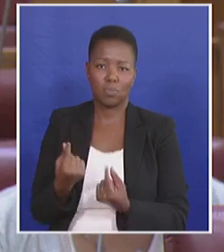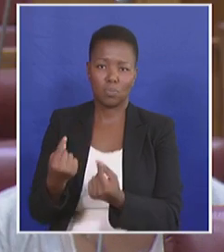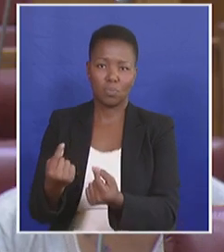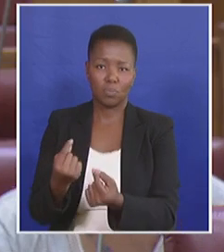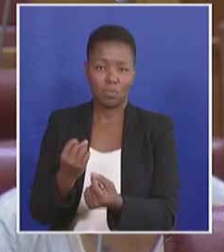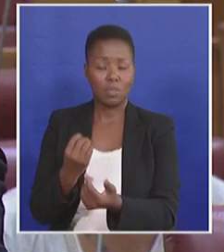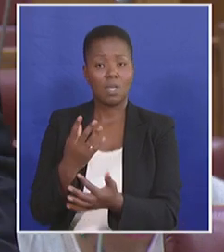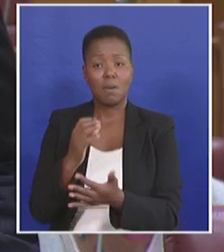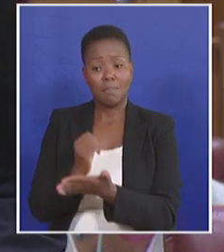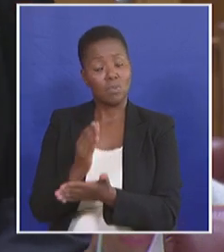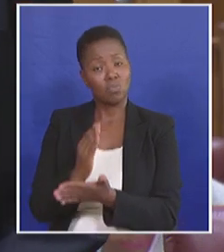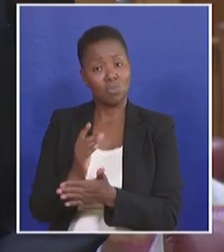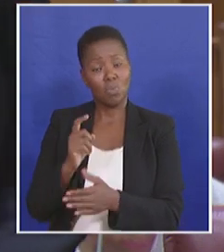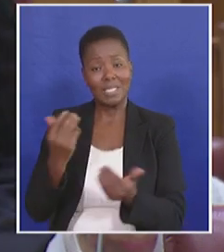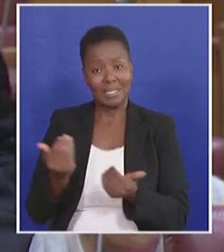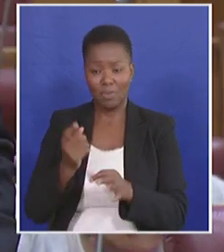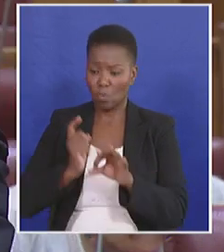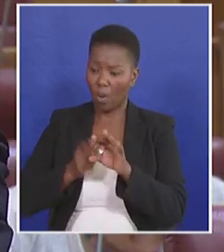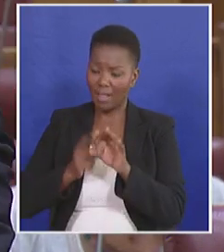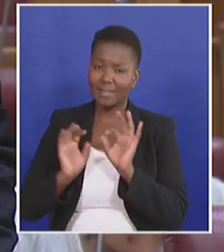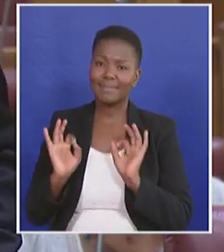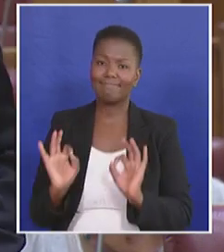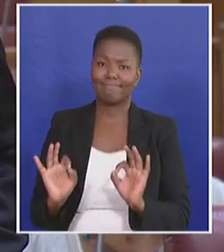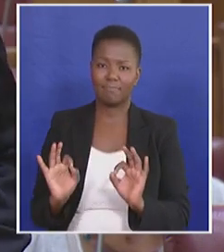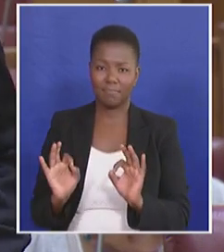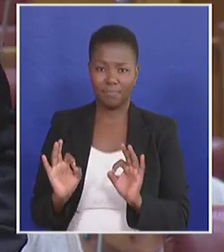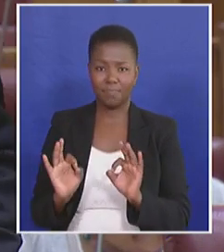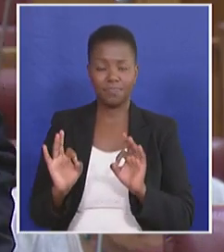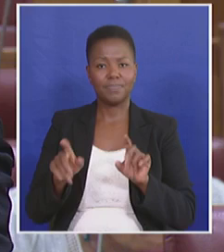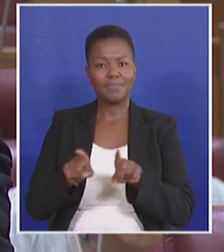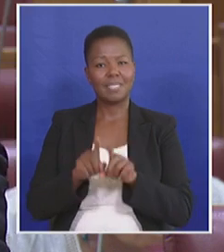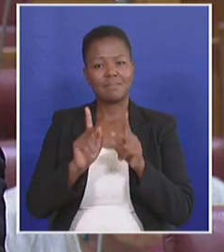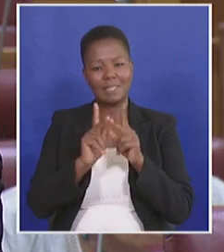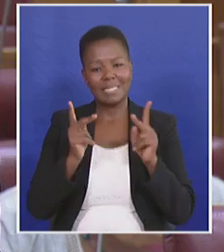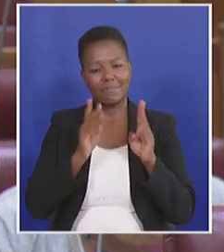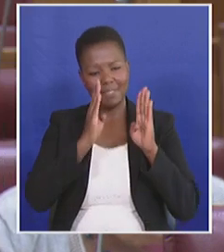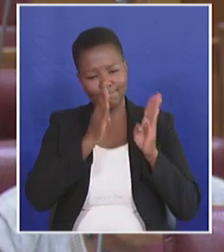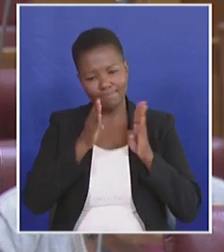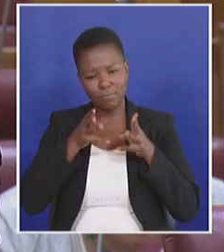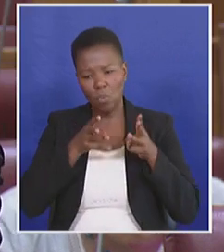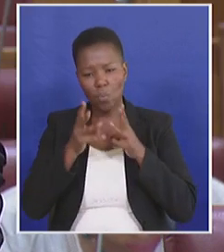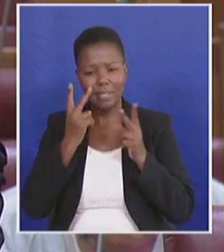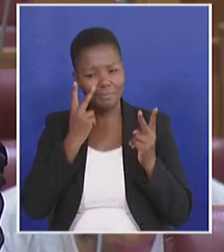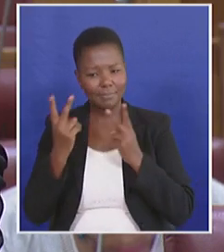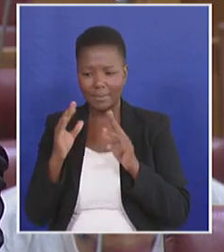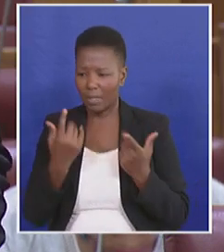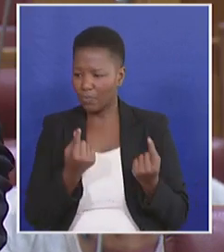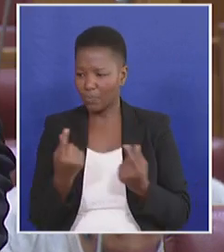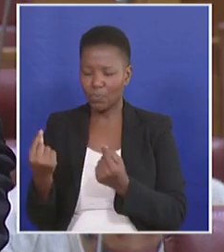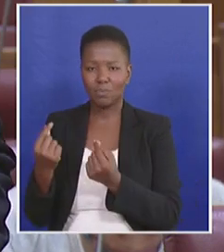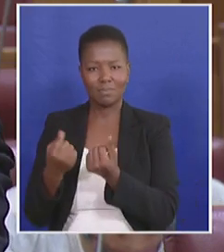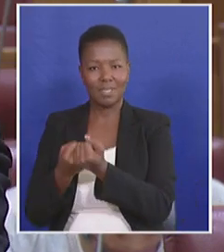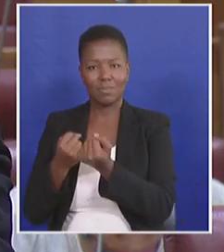organization. And we continuously explore various technological solutions to support policing in order to